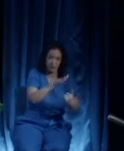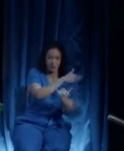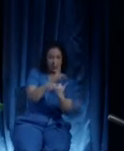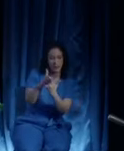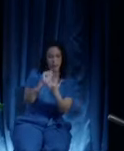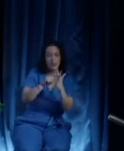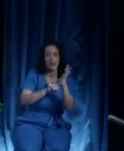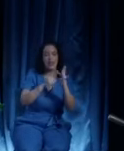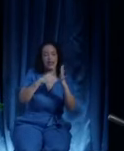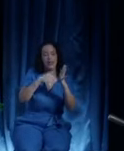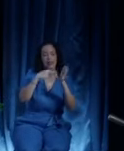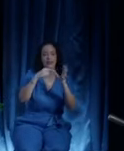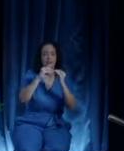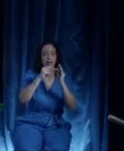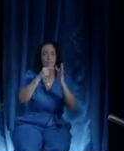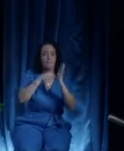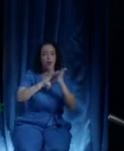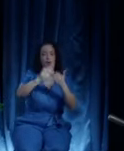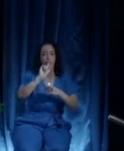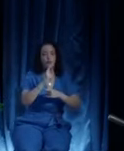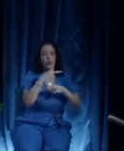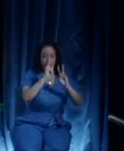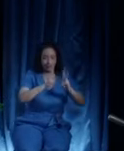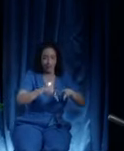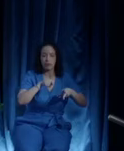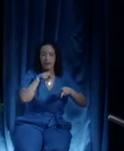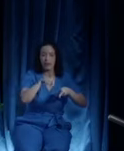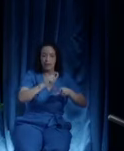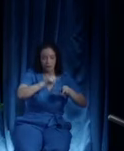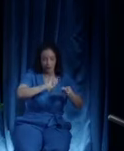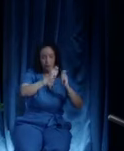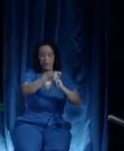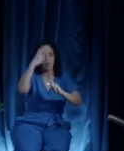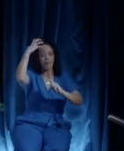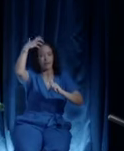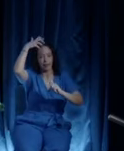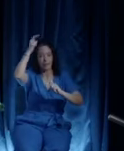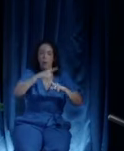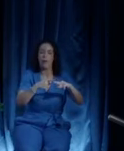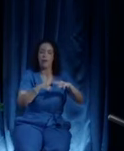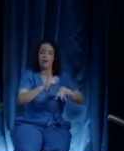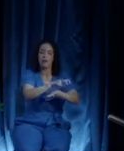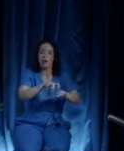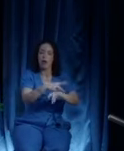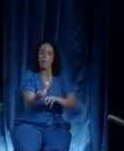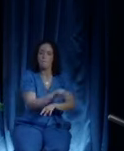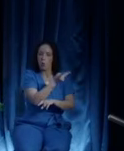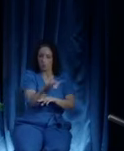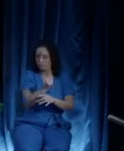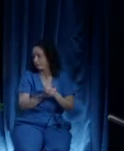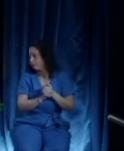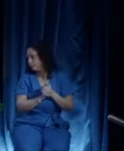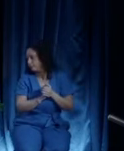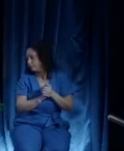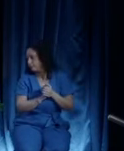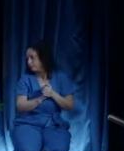accession to the thrones of the throne of England and Ireland. And I think that